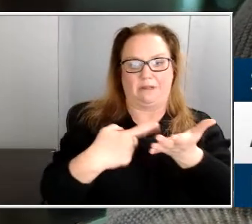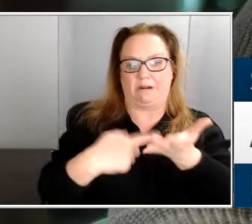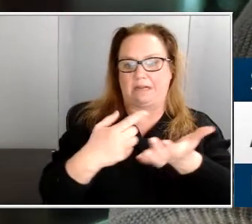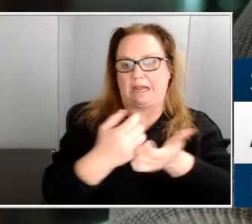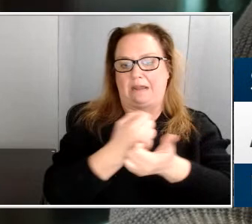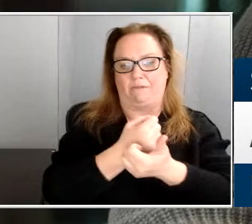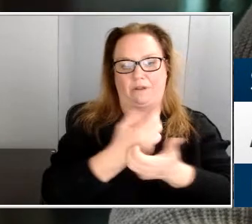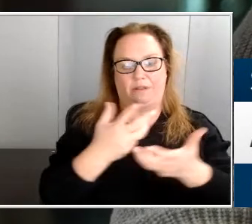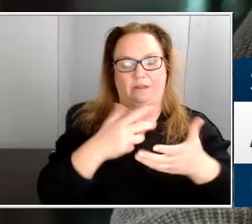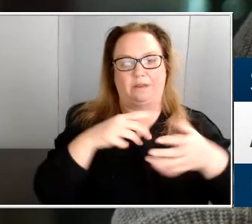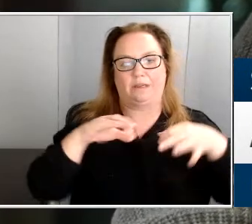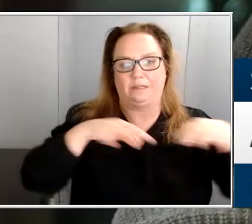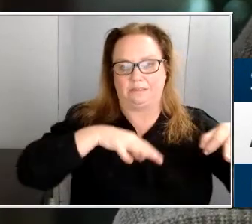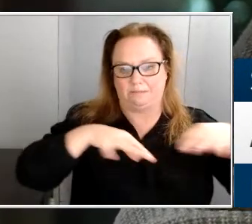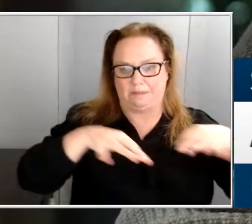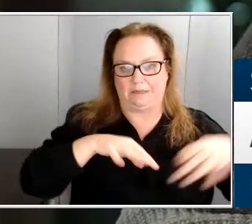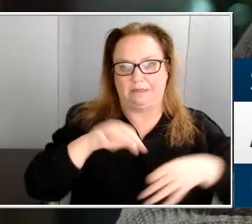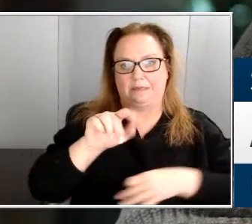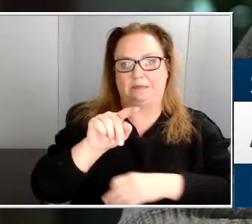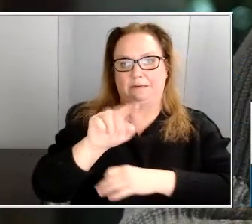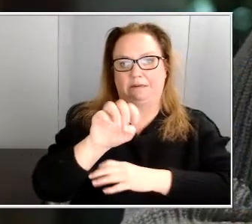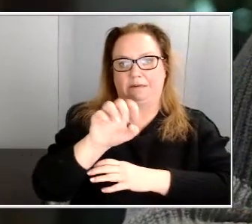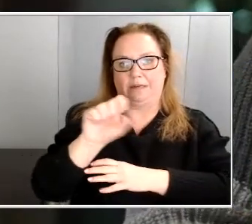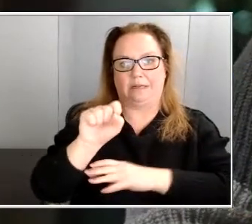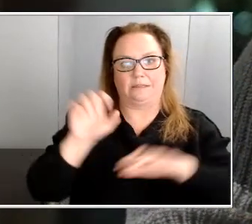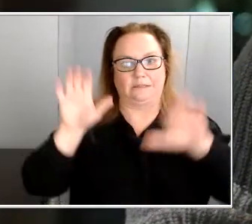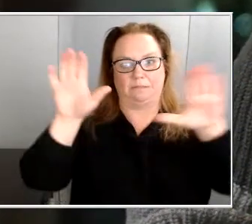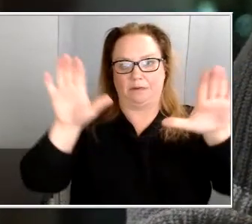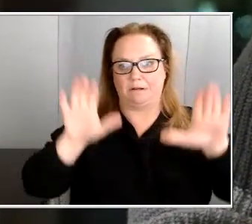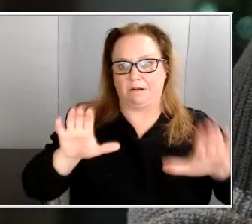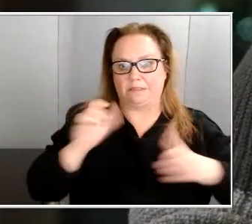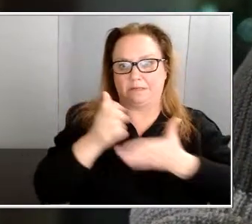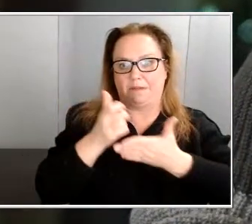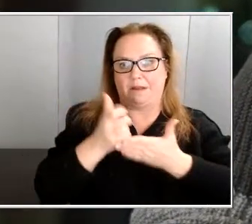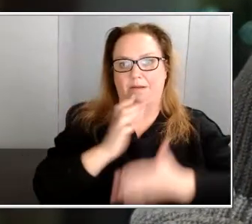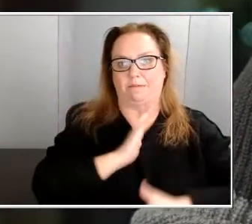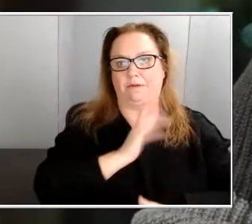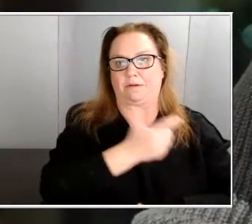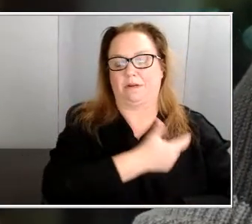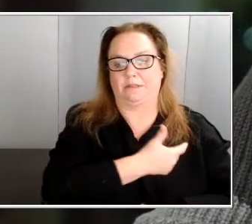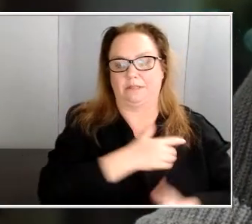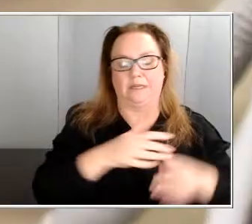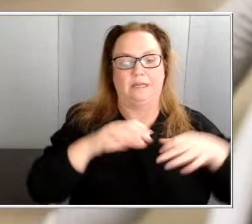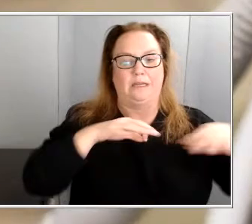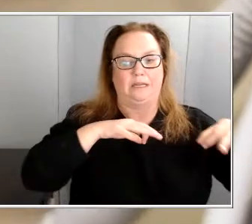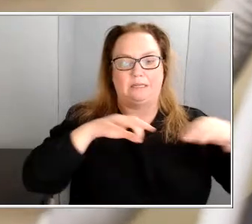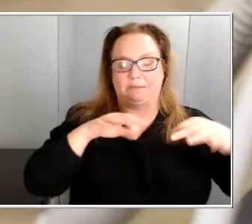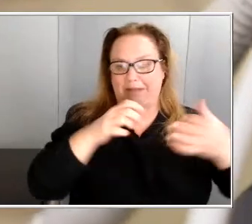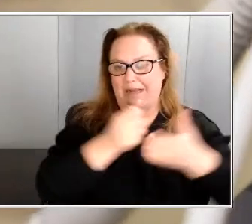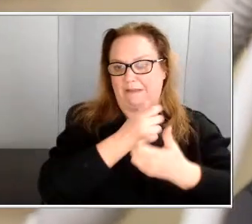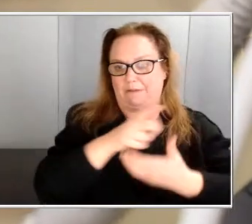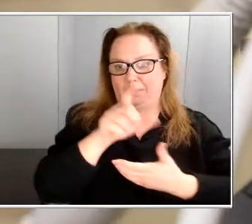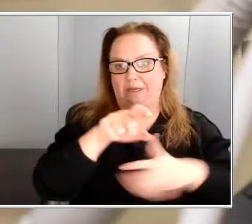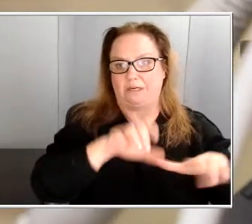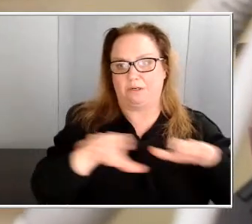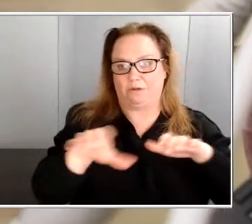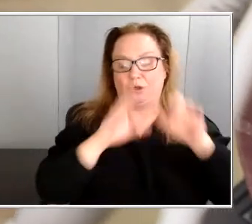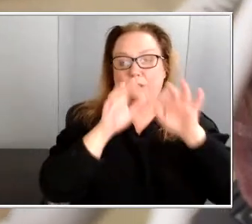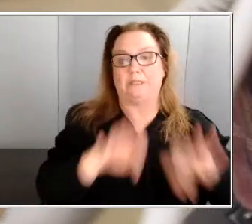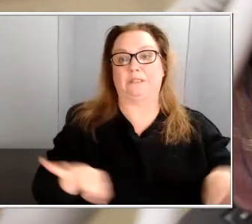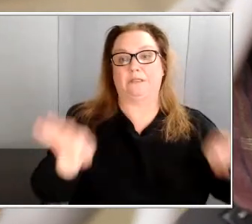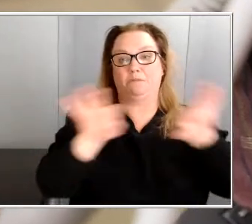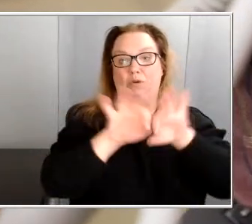times. Tess has been an awesome help to us and explained all the things we had to do. It's real important to keep the